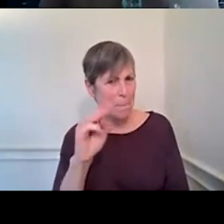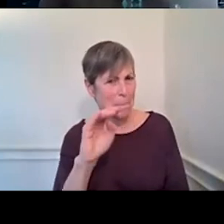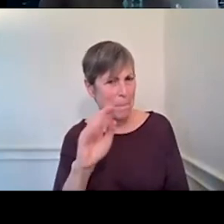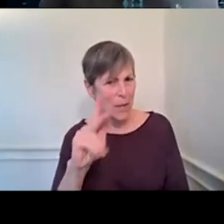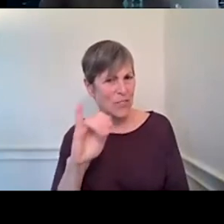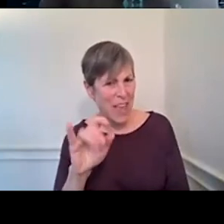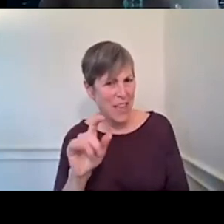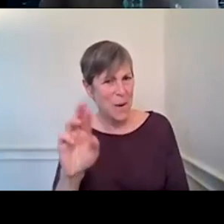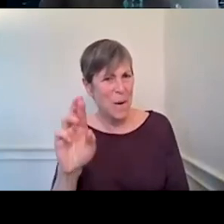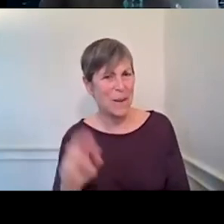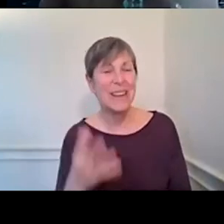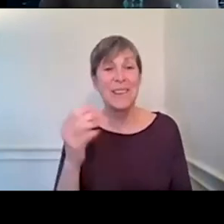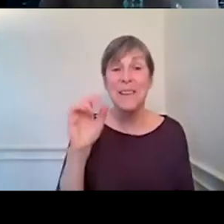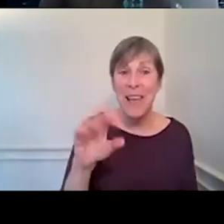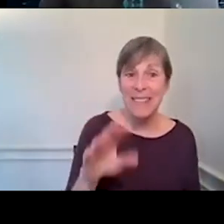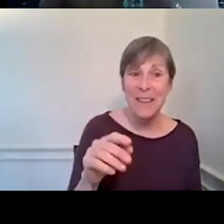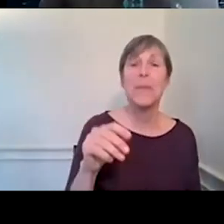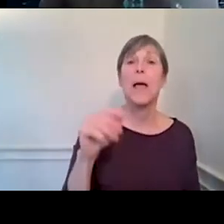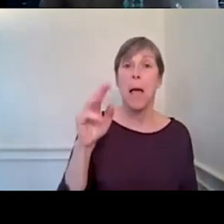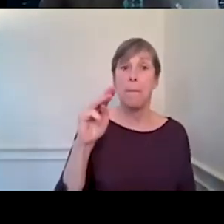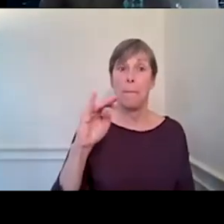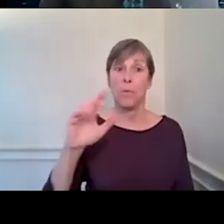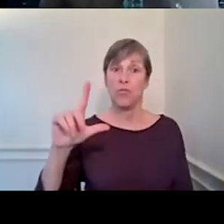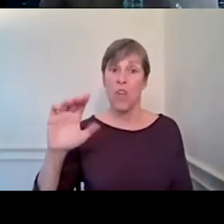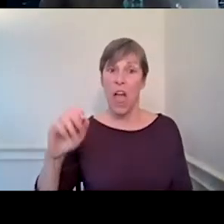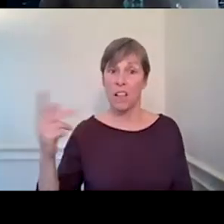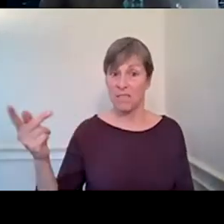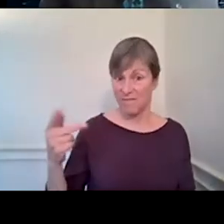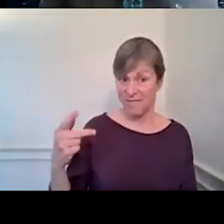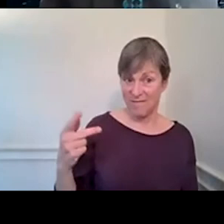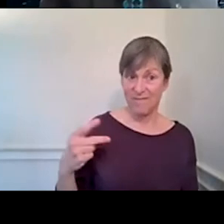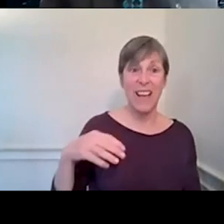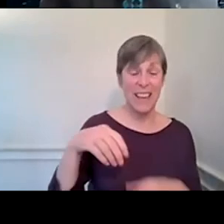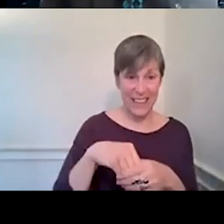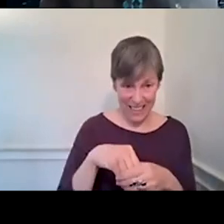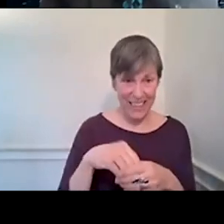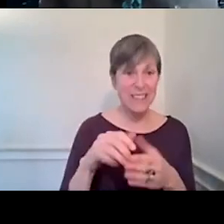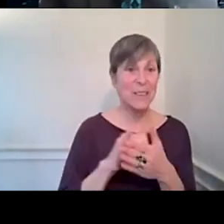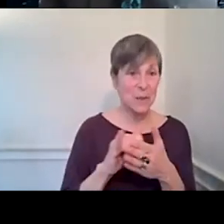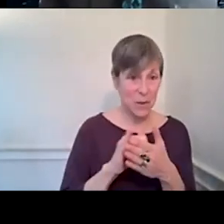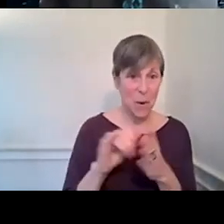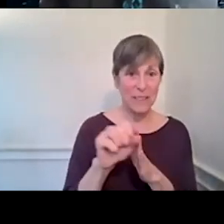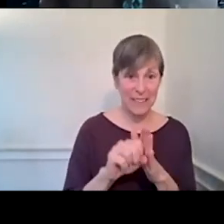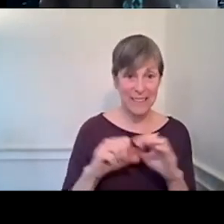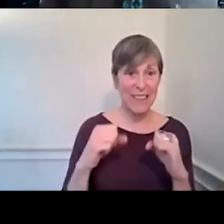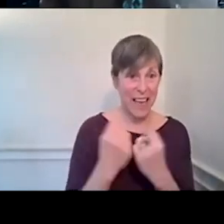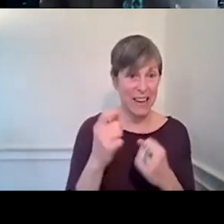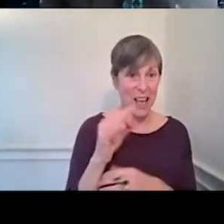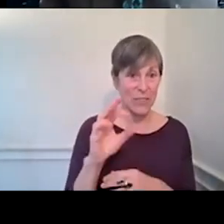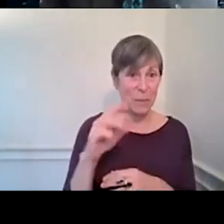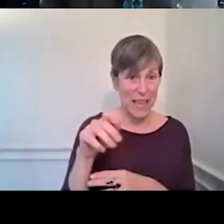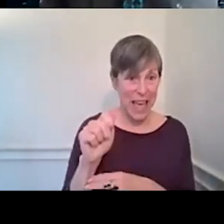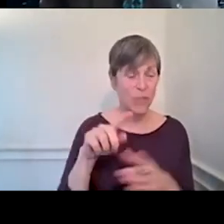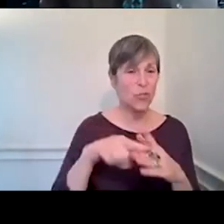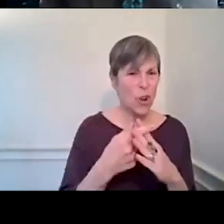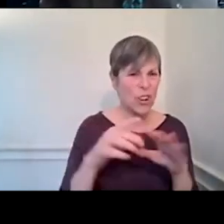for everyone's benefit, Michelle and I were part of the State Society of CPAs group that started a COAP chapter in Rochester in 2003.